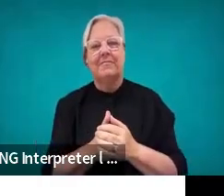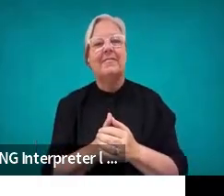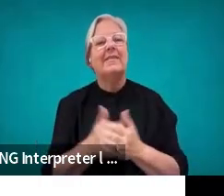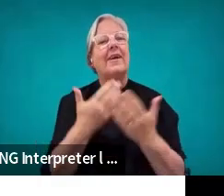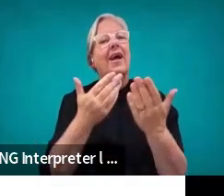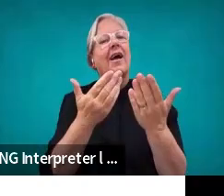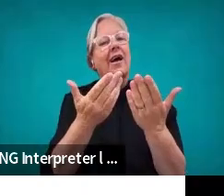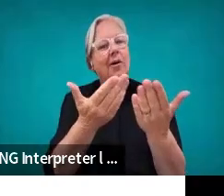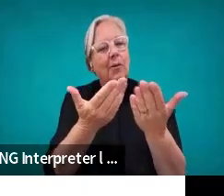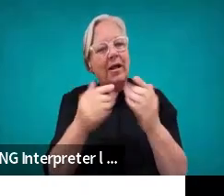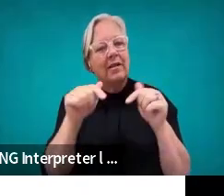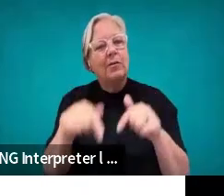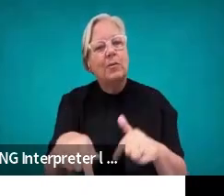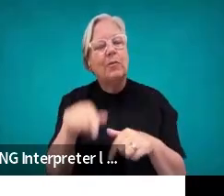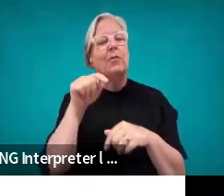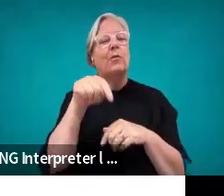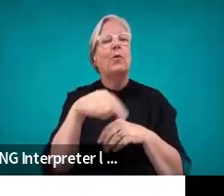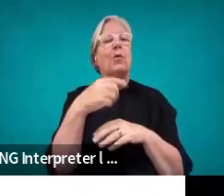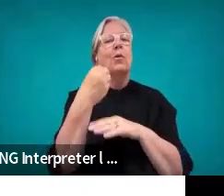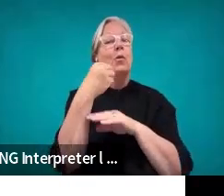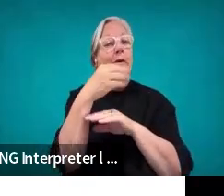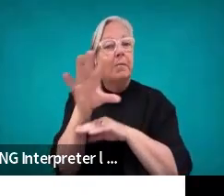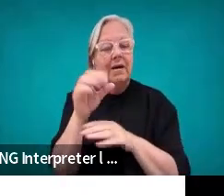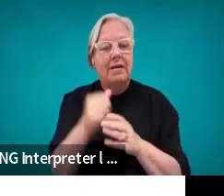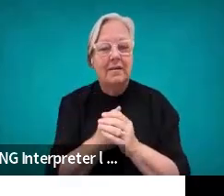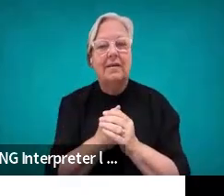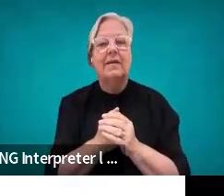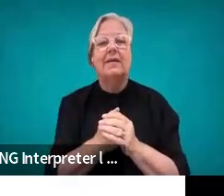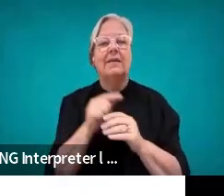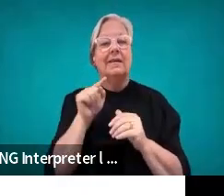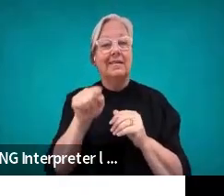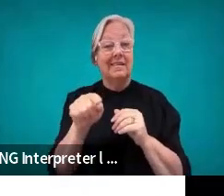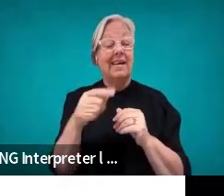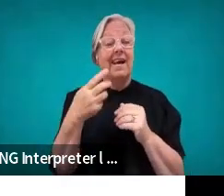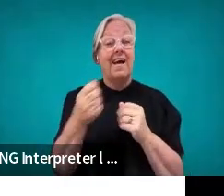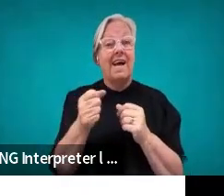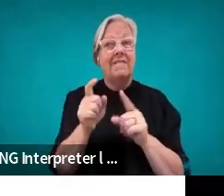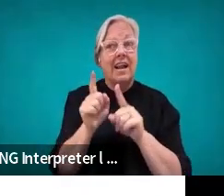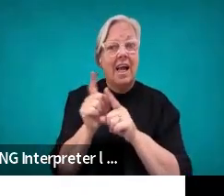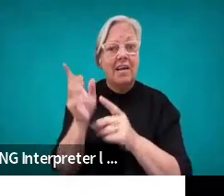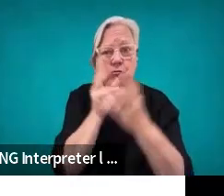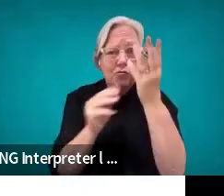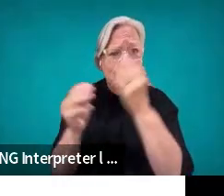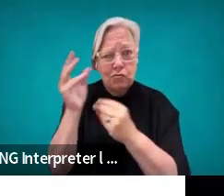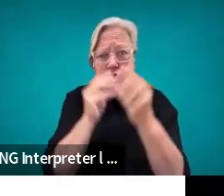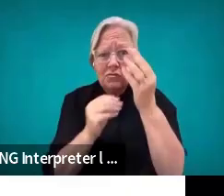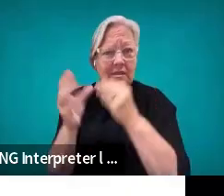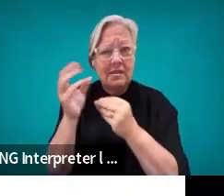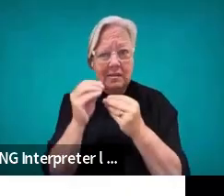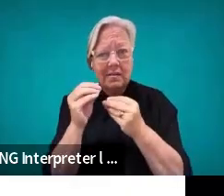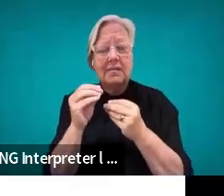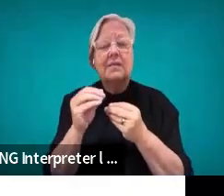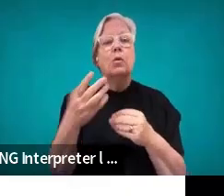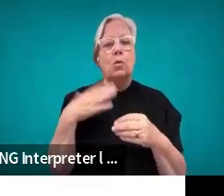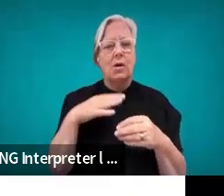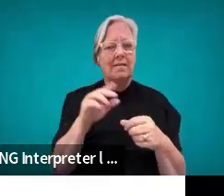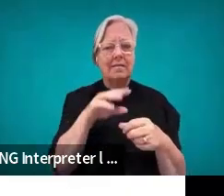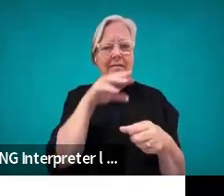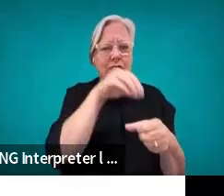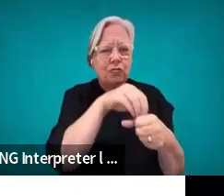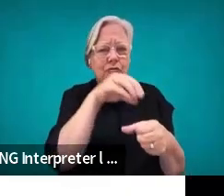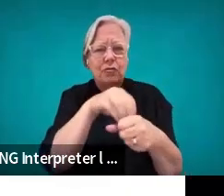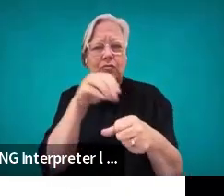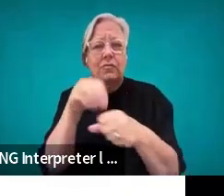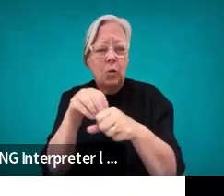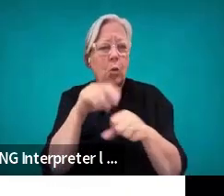Practice webinar, where we'll be drawing lessons from Spotlight Initiative's approach to participatory monitoring,